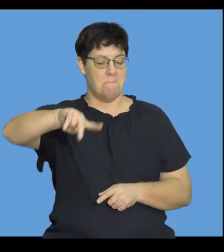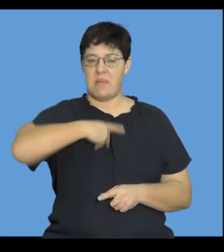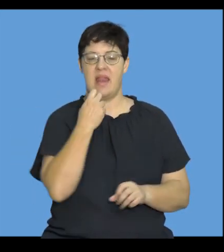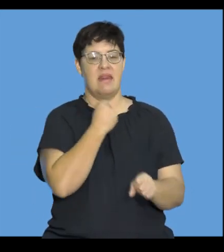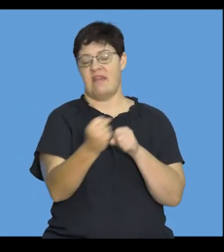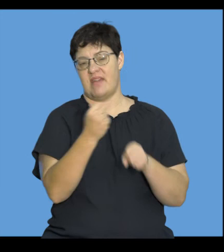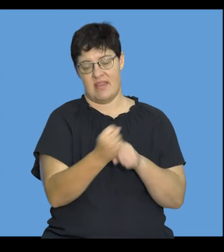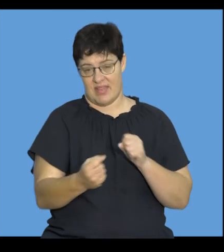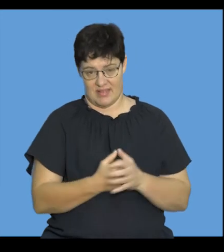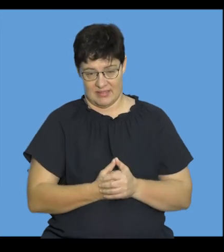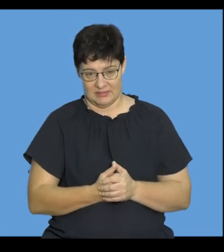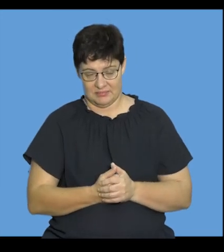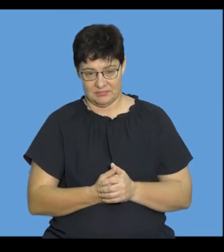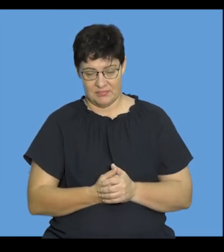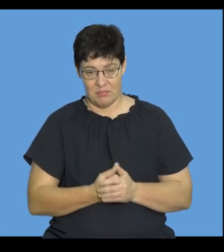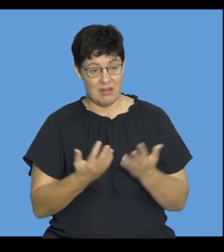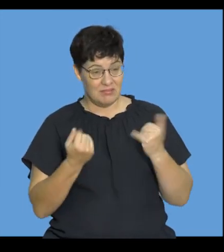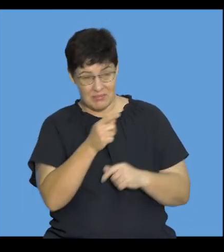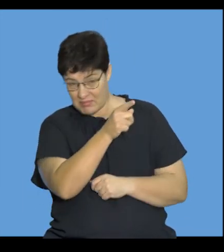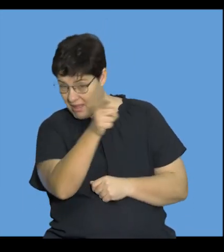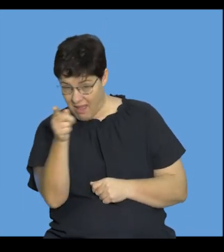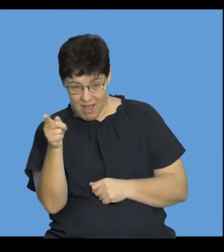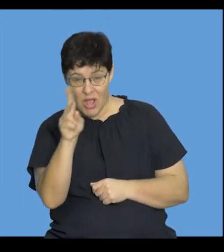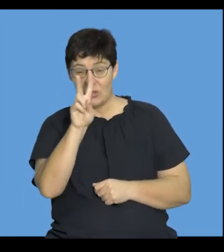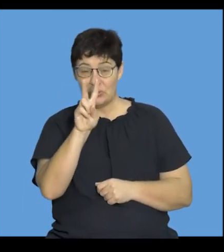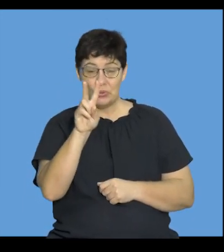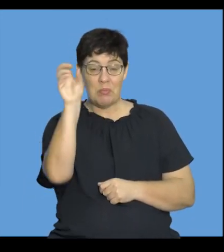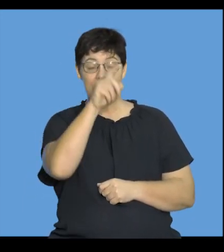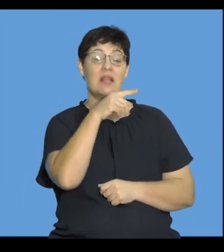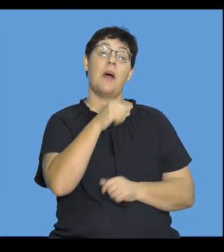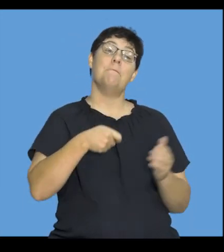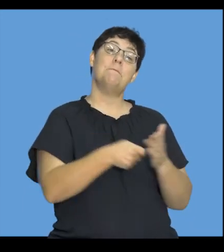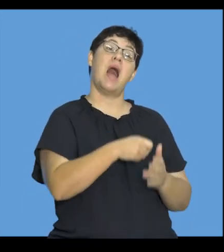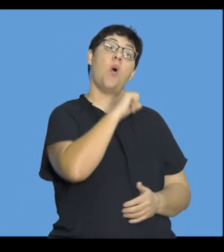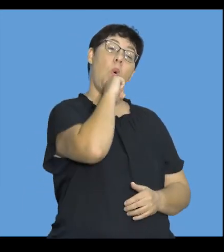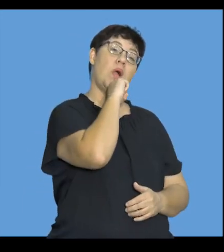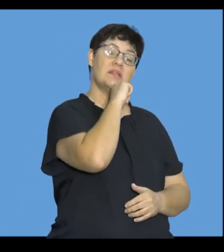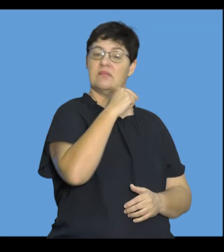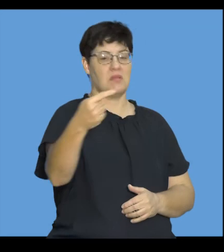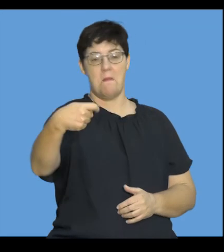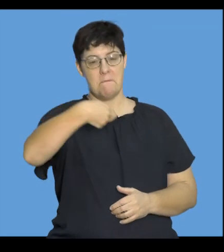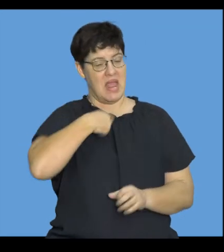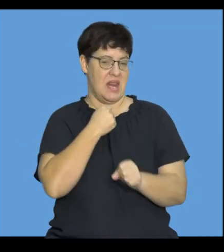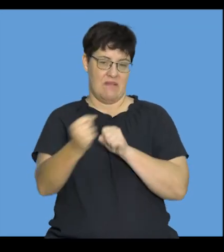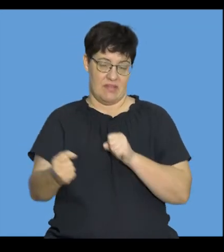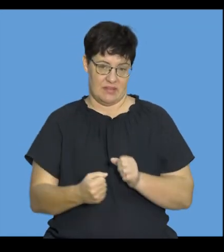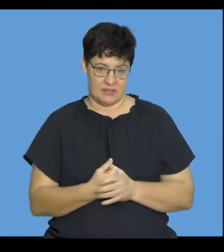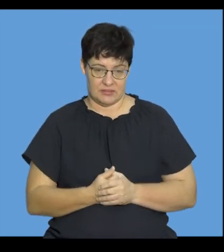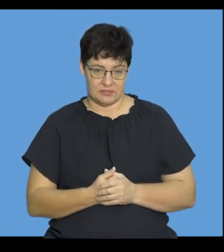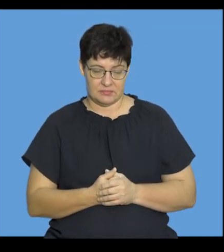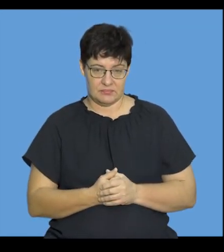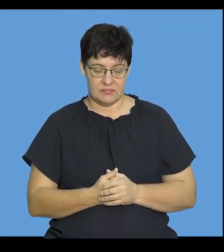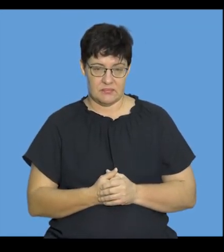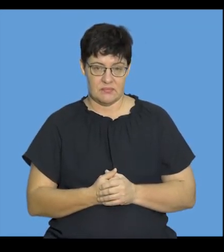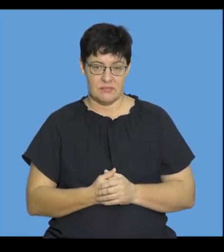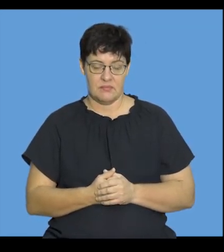you expect 2% of your August debtors not to pay you at all. Right, in